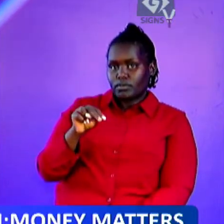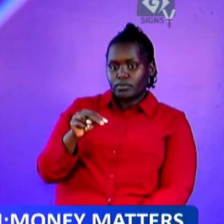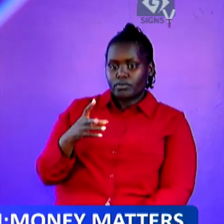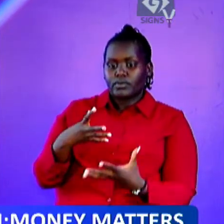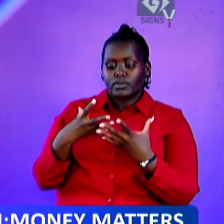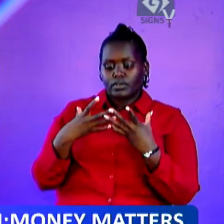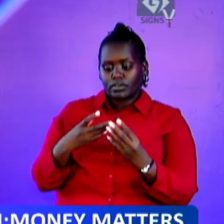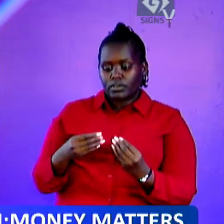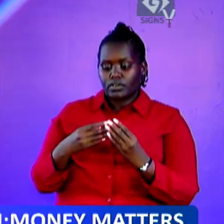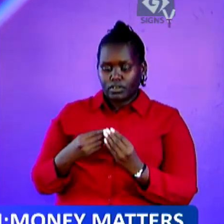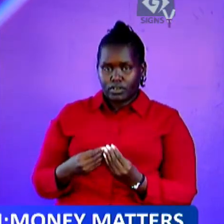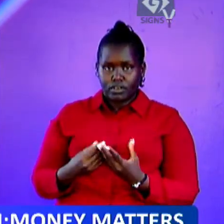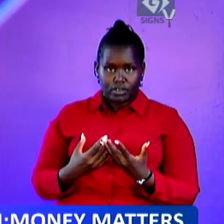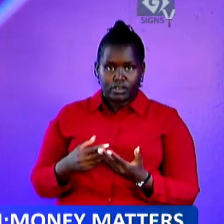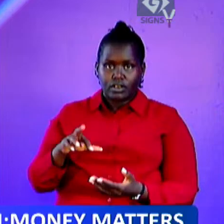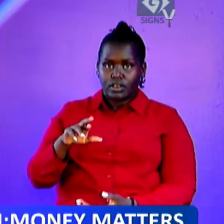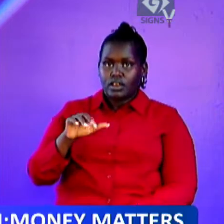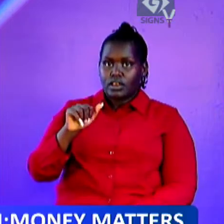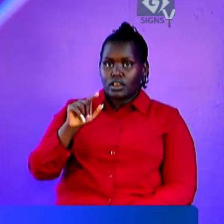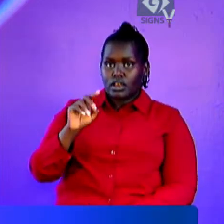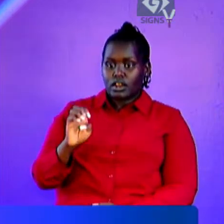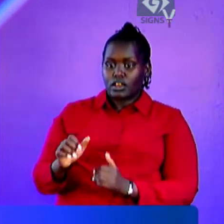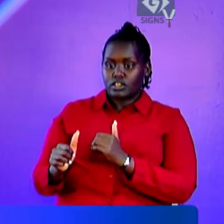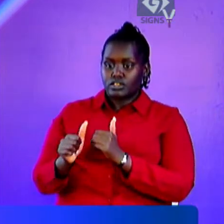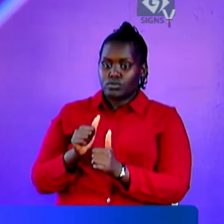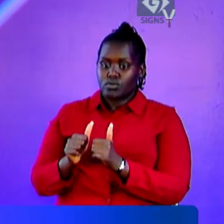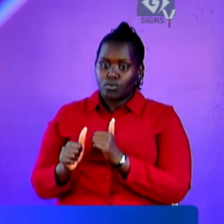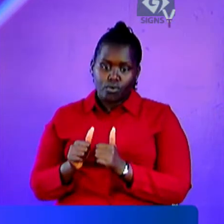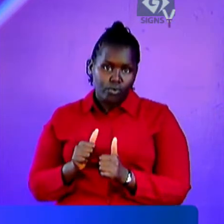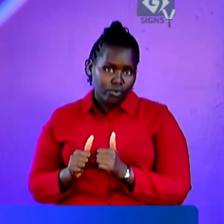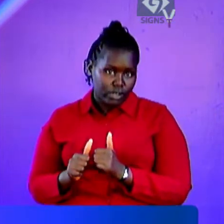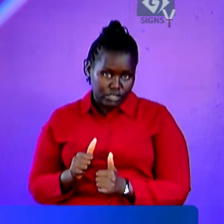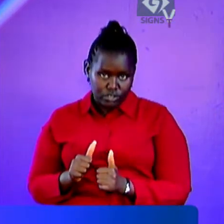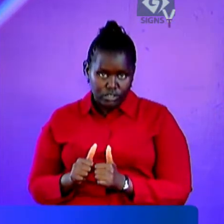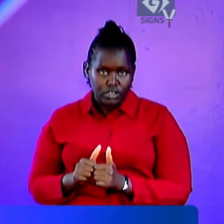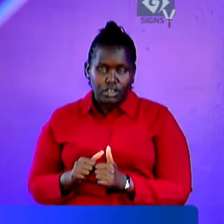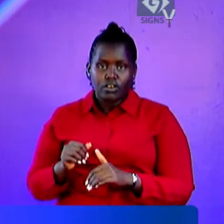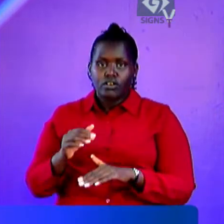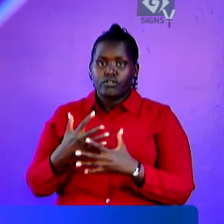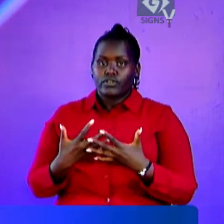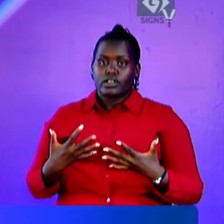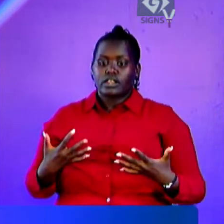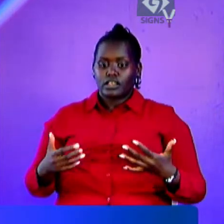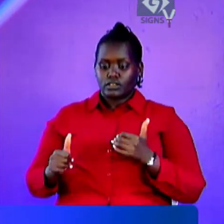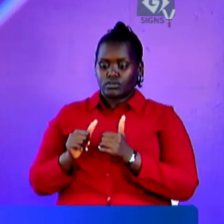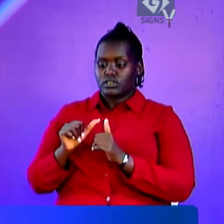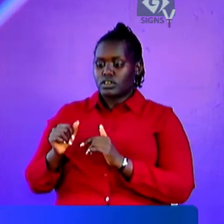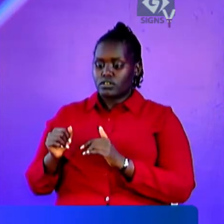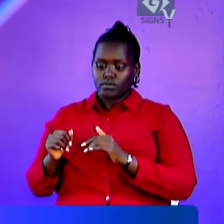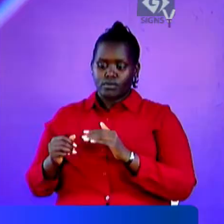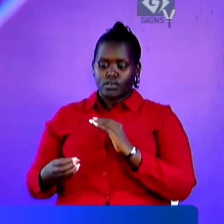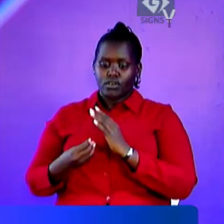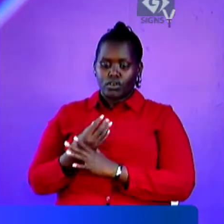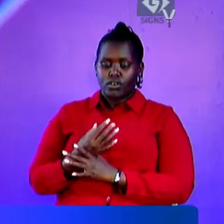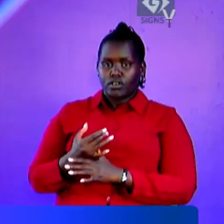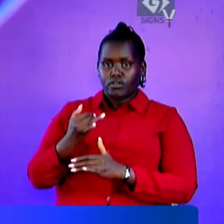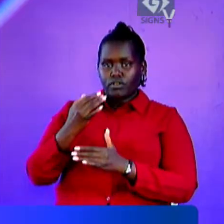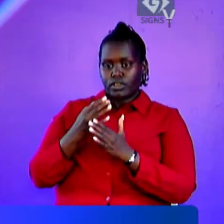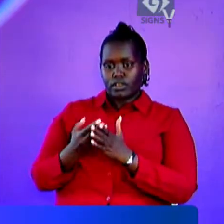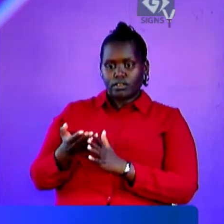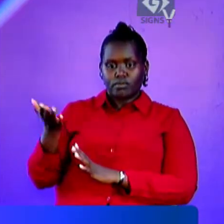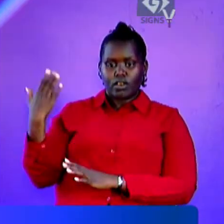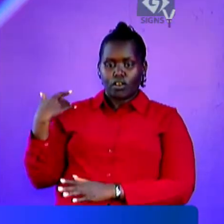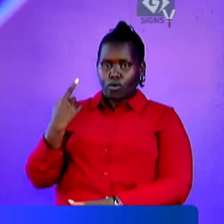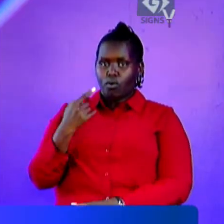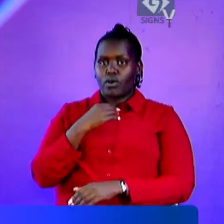the rate at which prices of goods and services have evolved over the past 1 year.